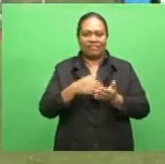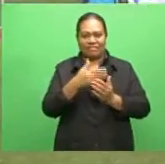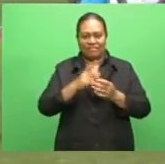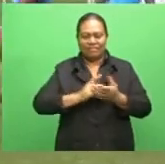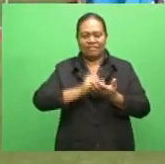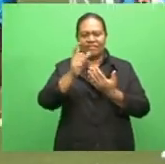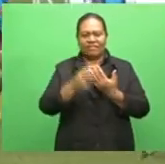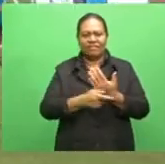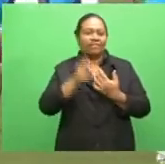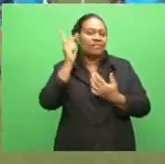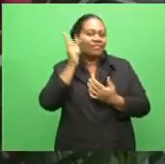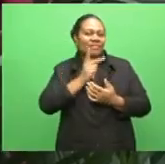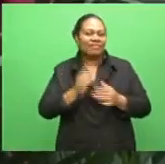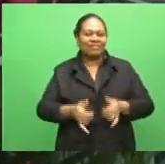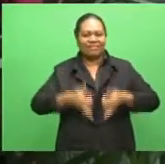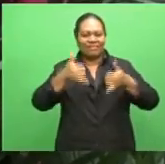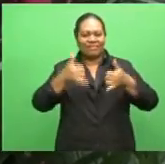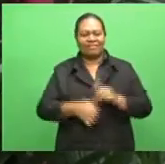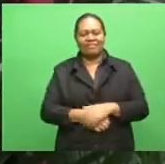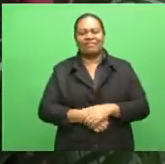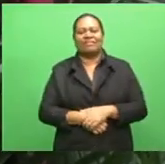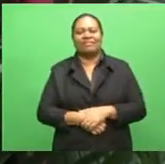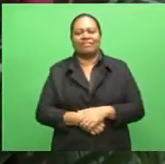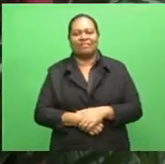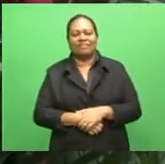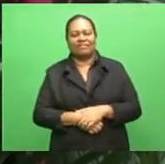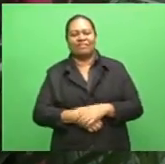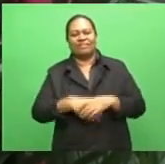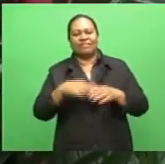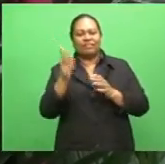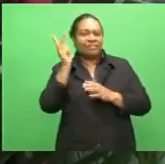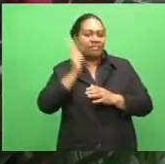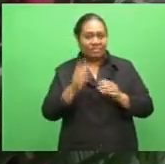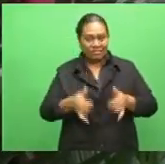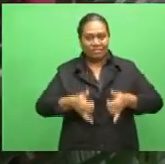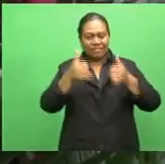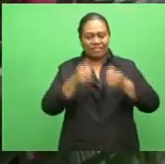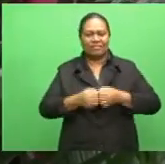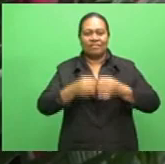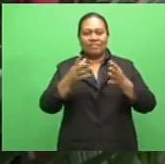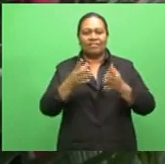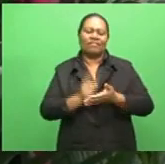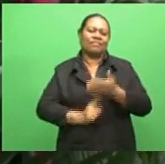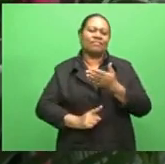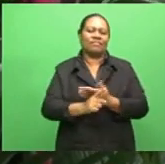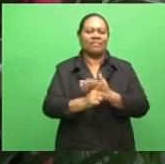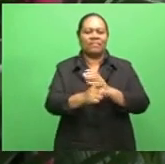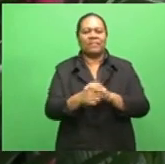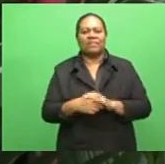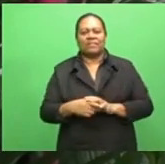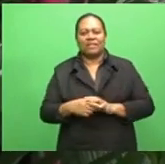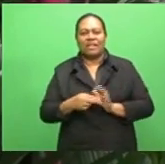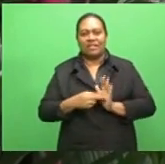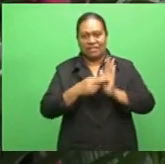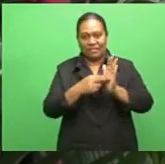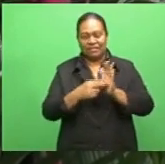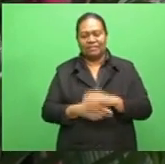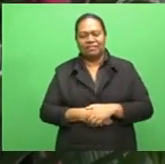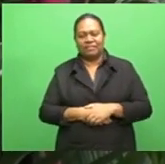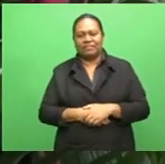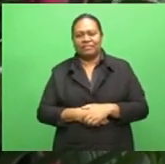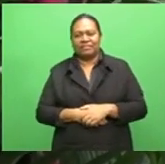the Vodafone Cup. The Vodafone Cup will kick off on the 15th of August at Provincial Park, and we'll be doing 5 hard-hitting